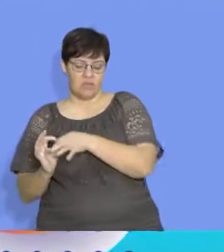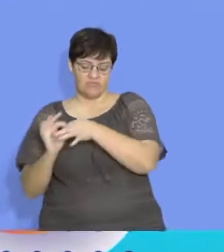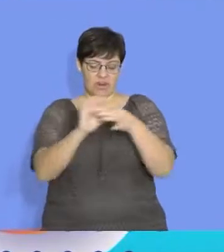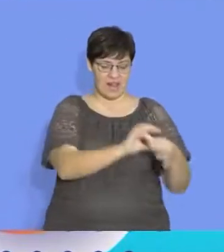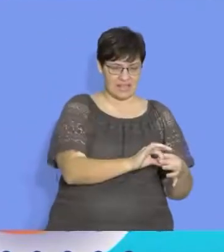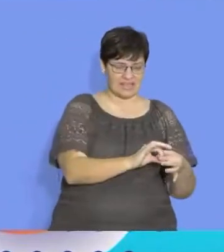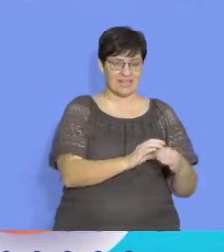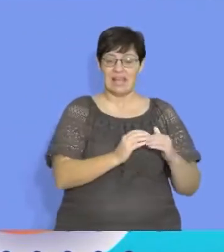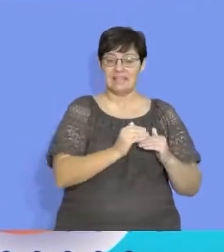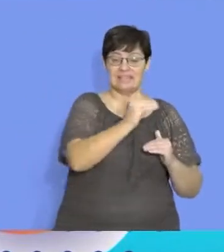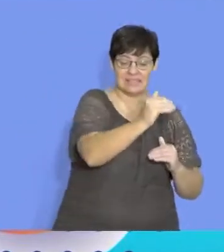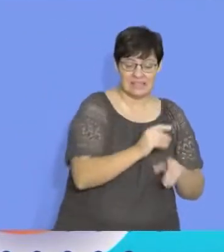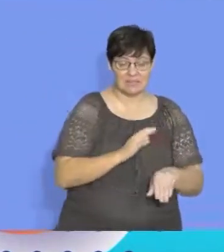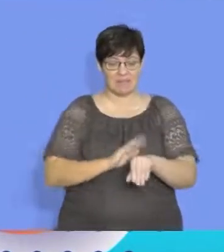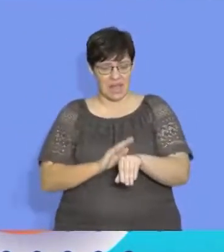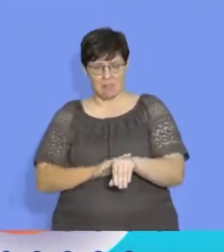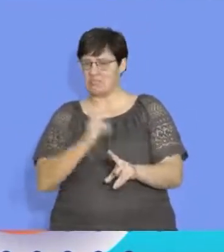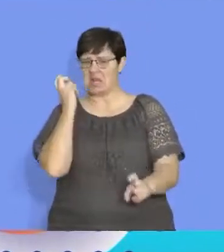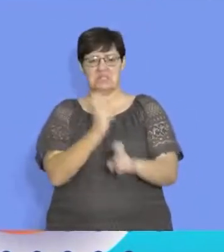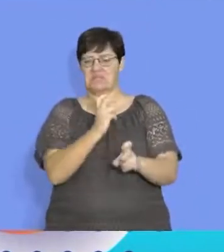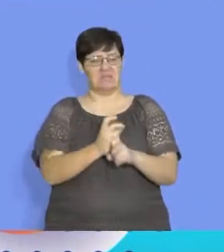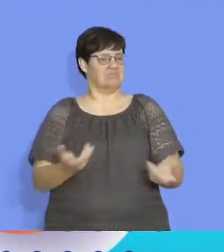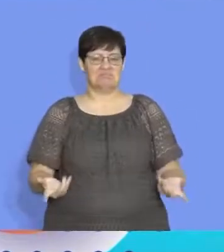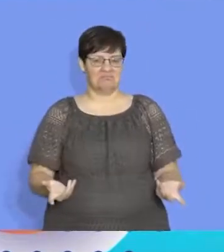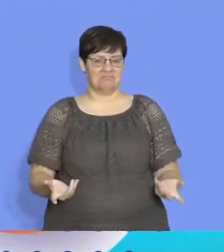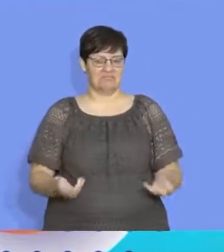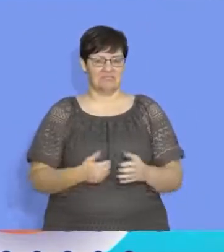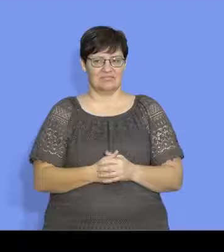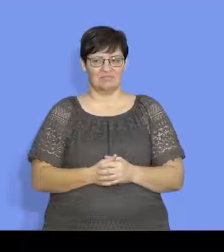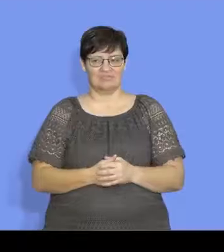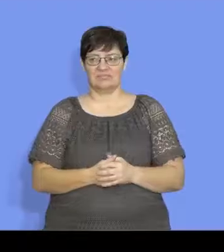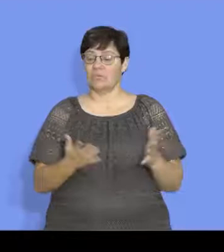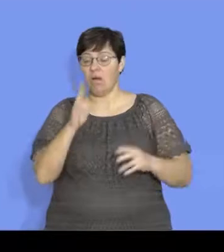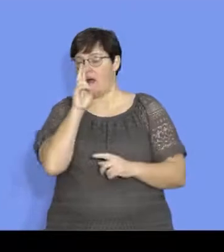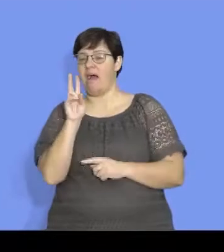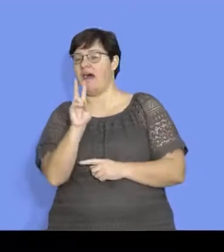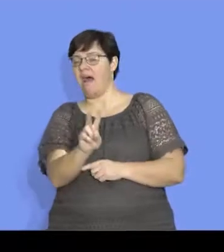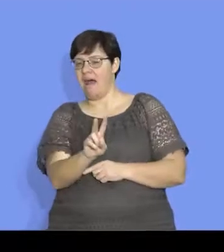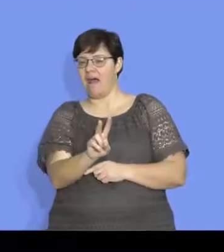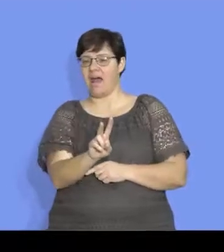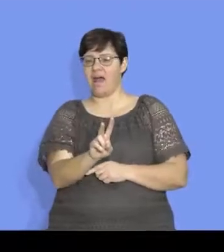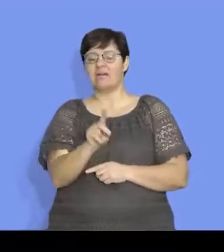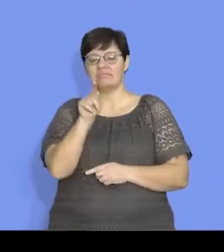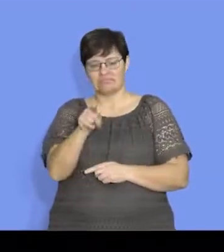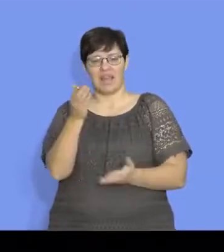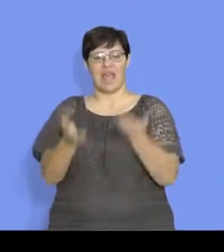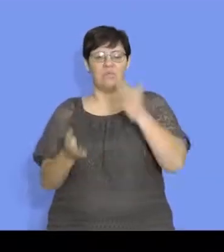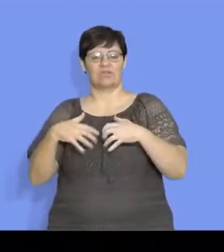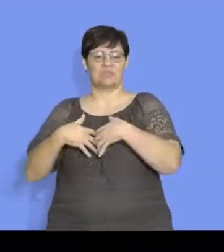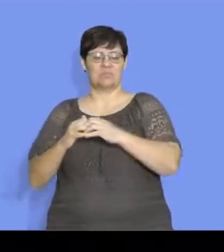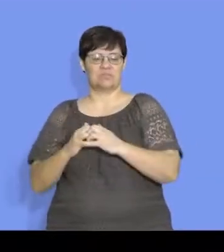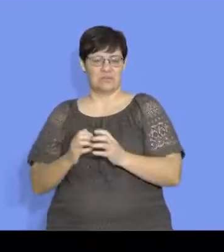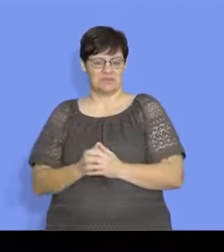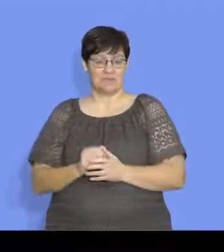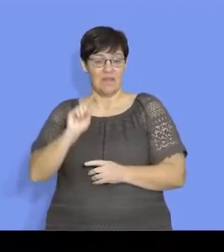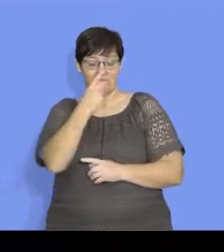and time, it shouldn't be too difficult to see how we're going to do that. To make it look like this sort of an equation, the first thing